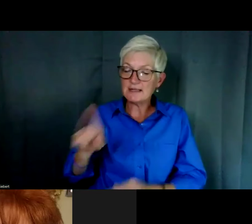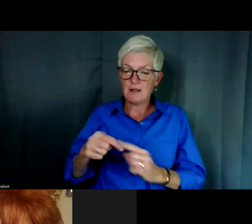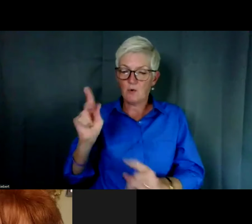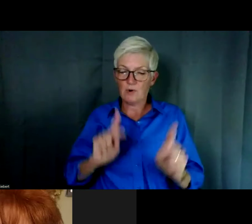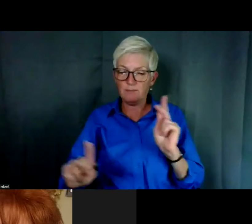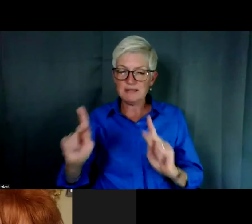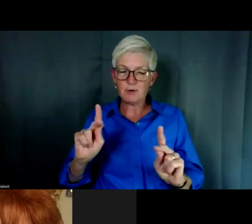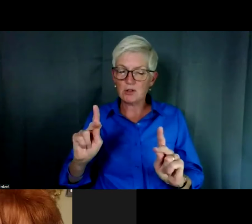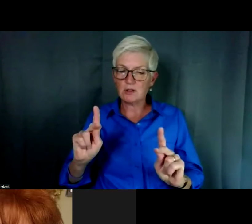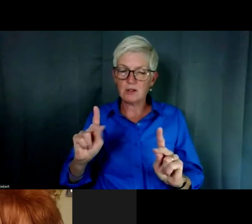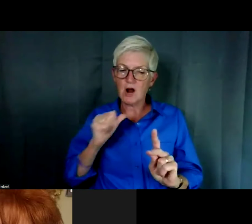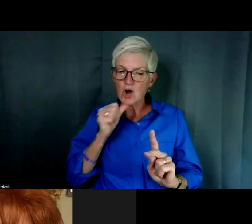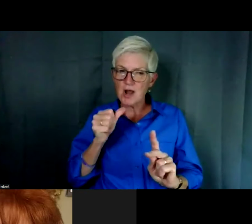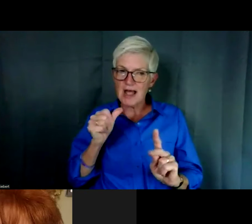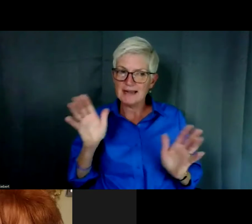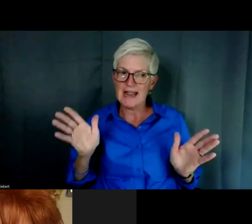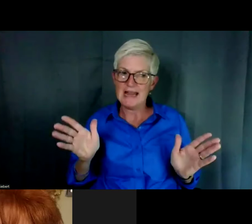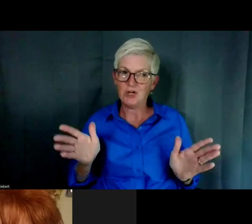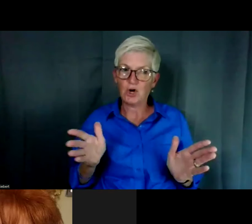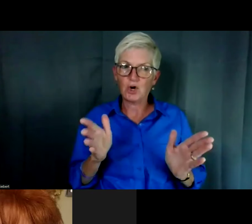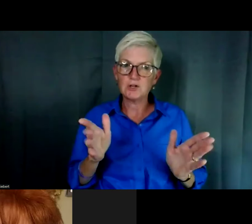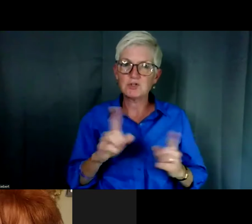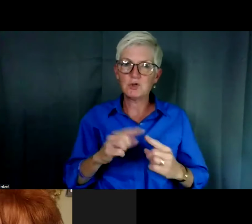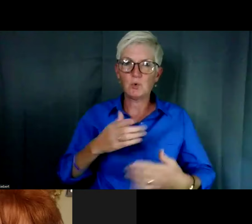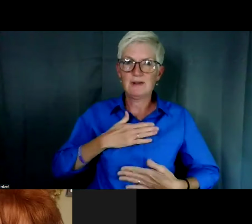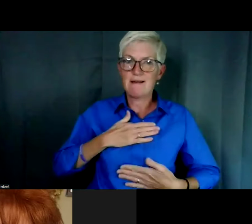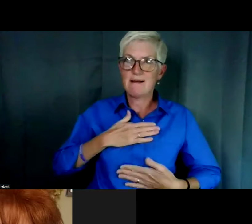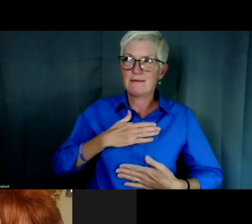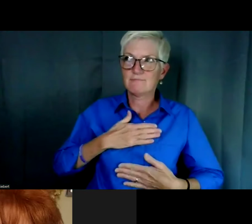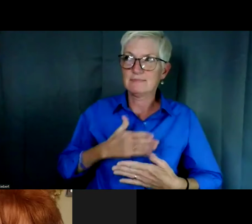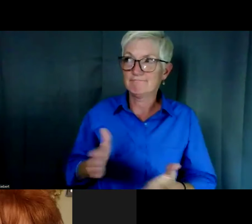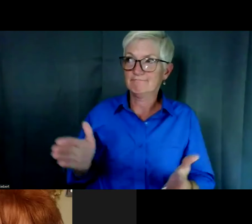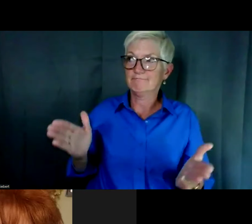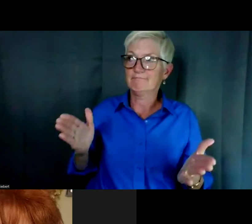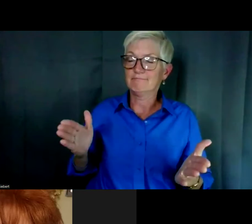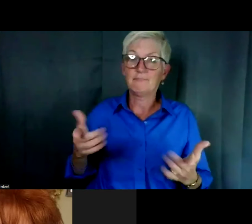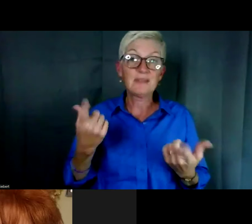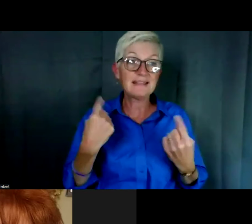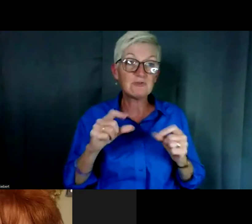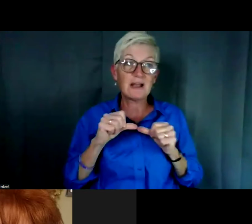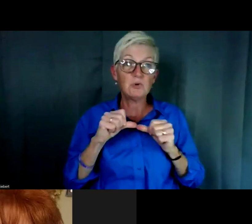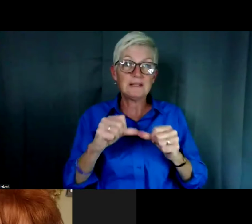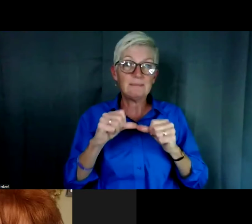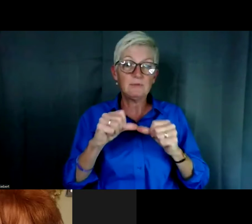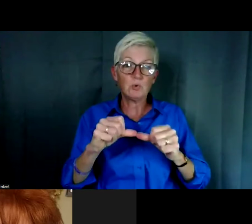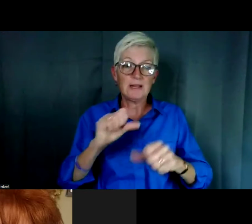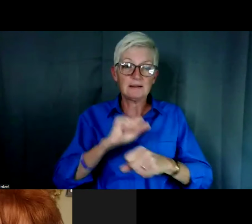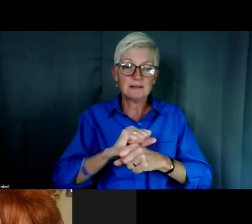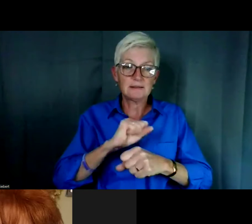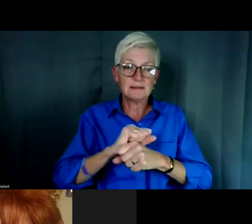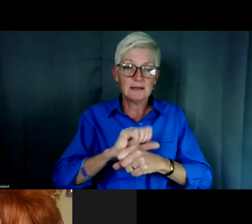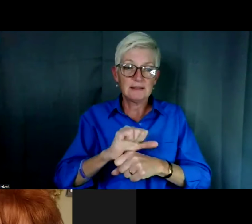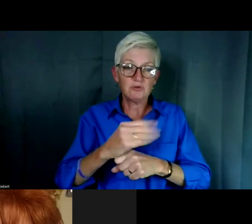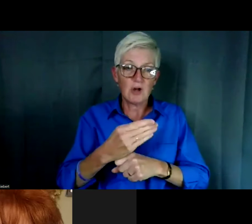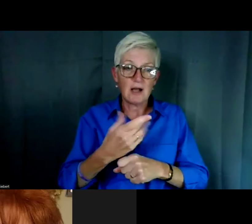are not encouraged to disclose, they try to keep doing the job. And sometimes, you